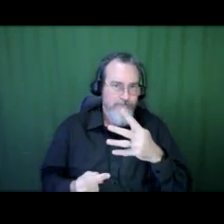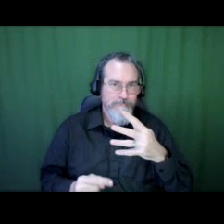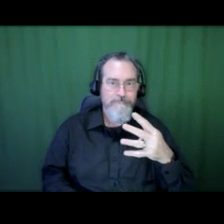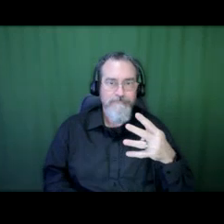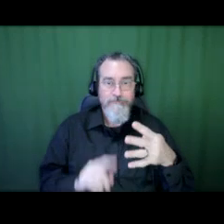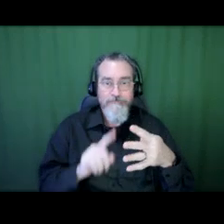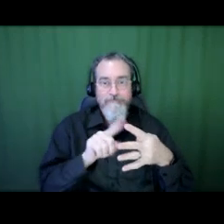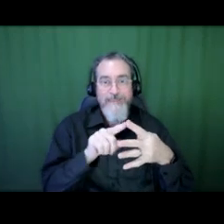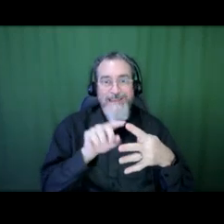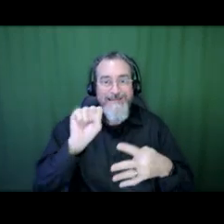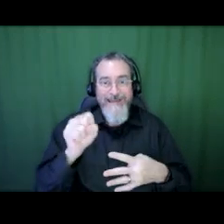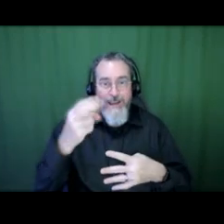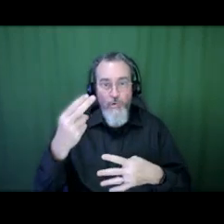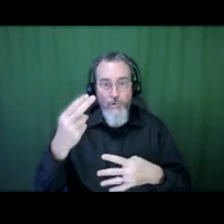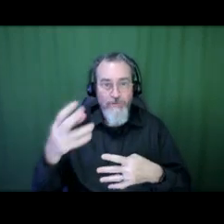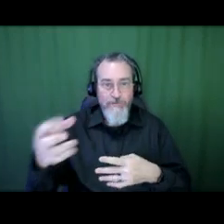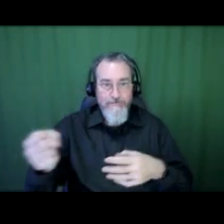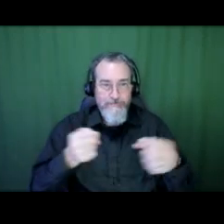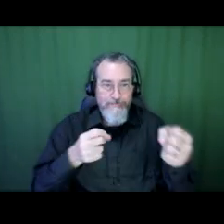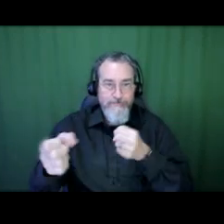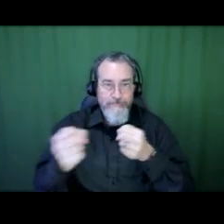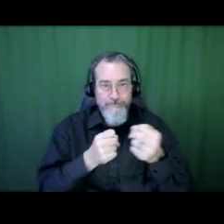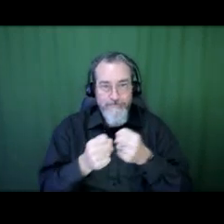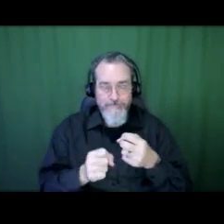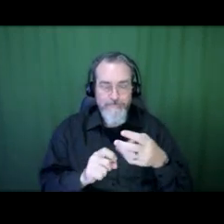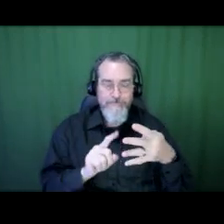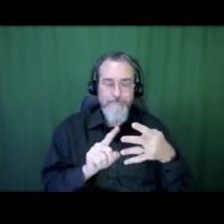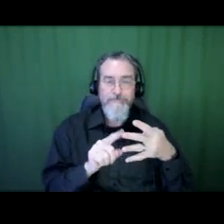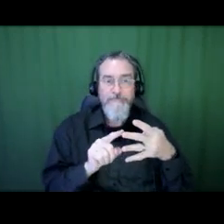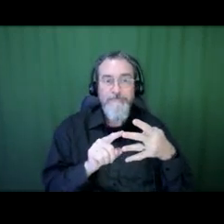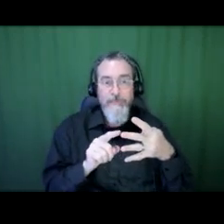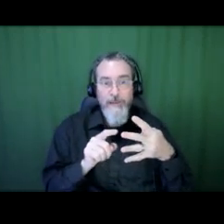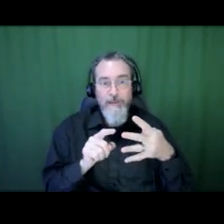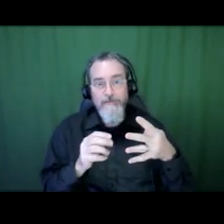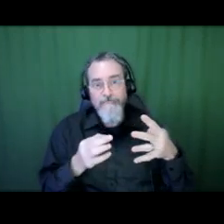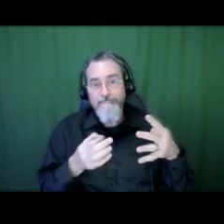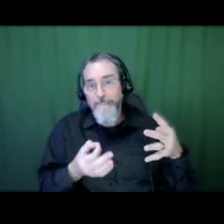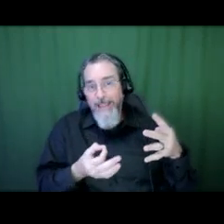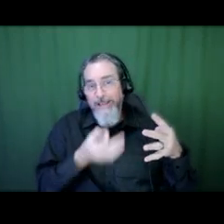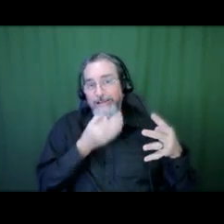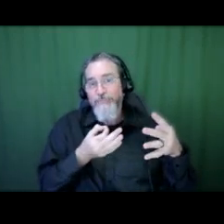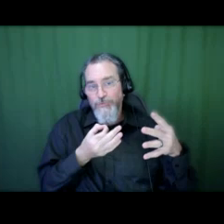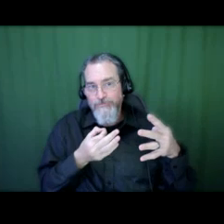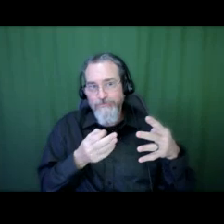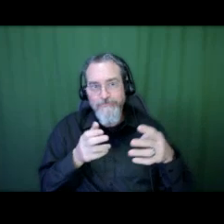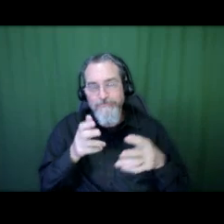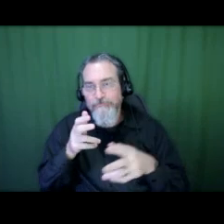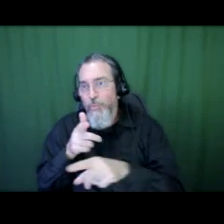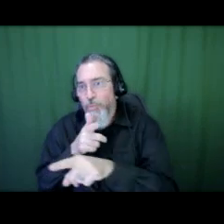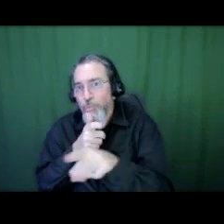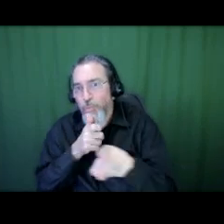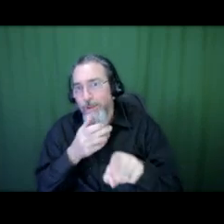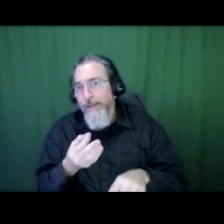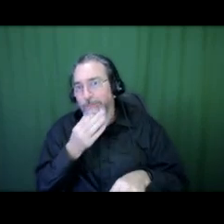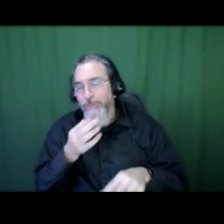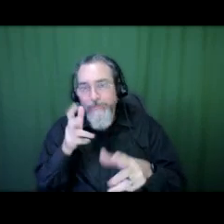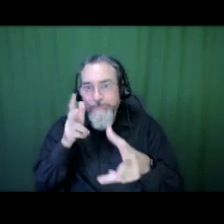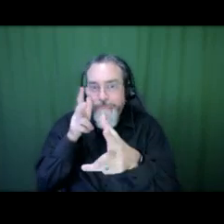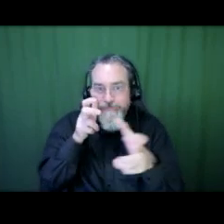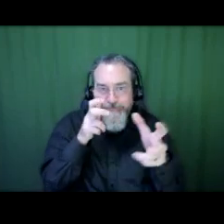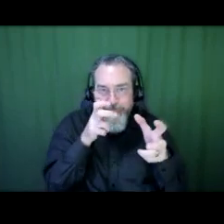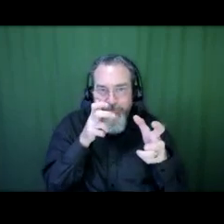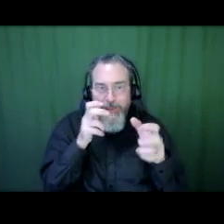provide expertise that informs the regional workforce needs assessment. So we want to be able to hear from the experts. We want to help